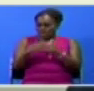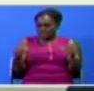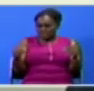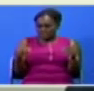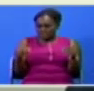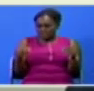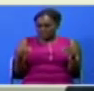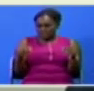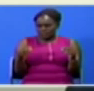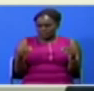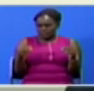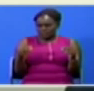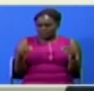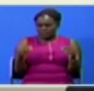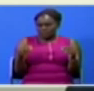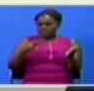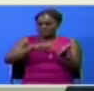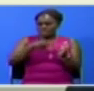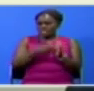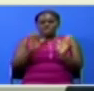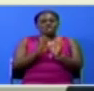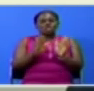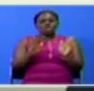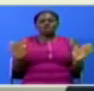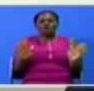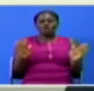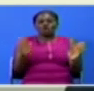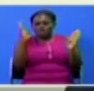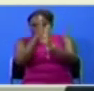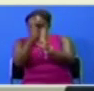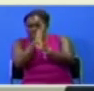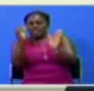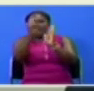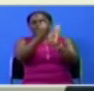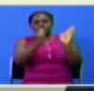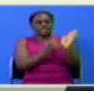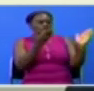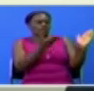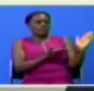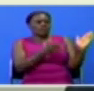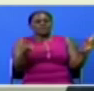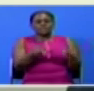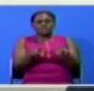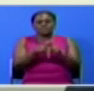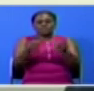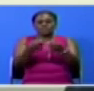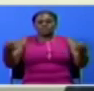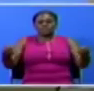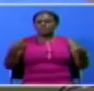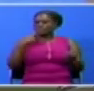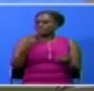shillings, spectrum fees. Therefore, there is no underhand dealing in this matter as alleged by the Daily Nation.